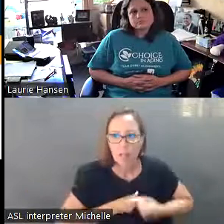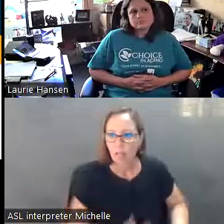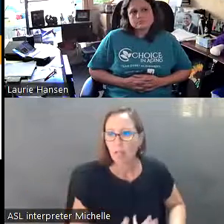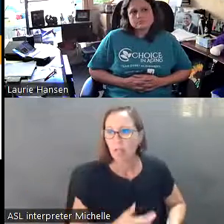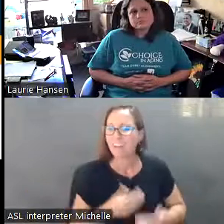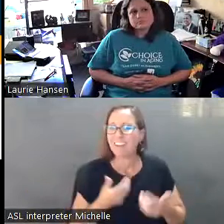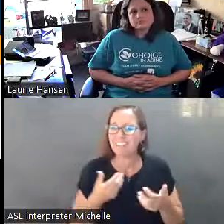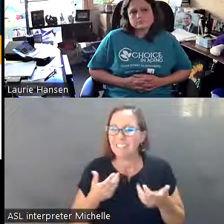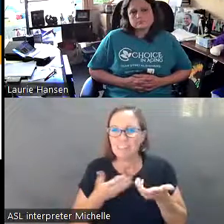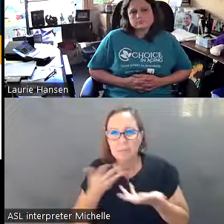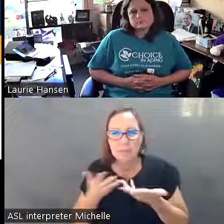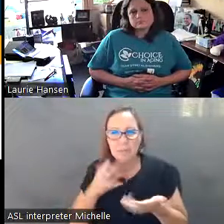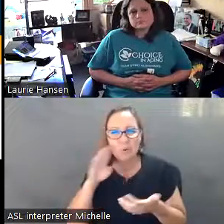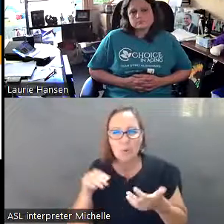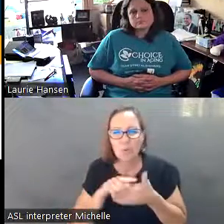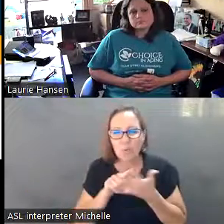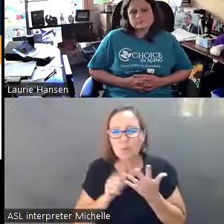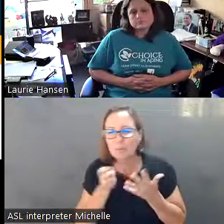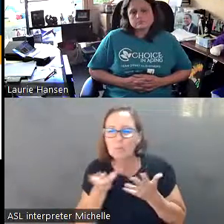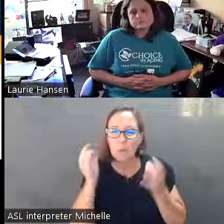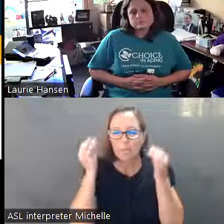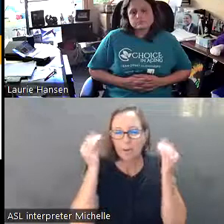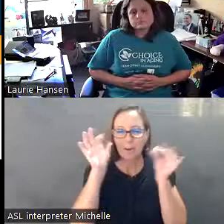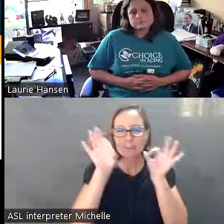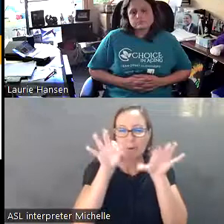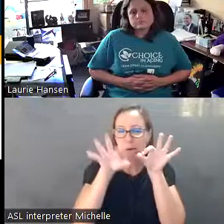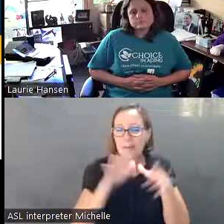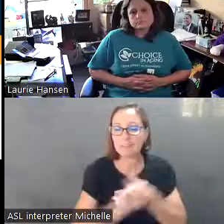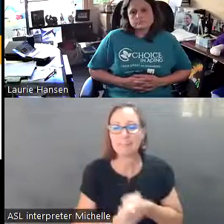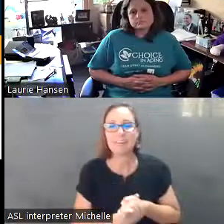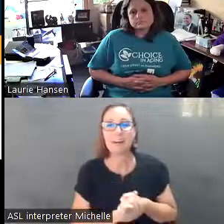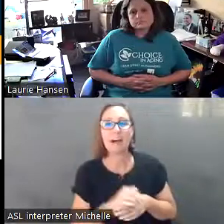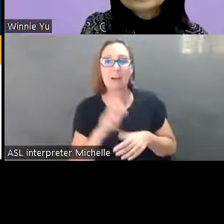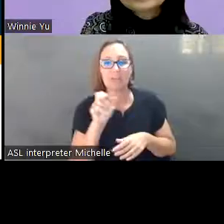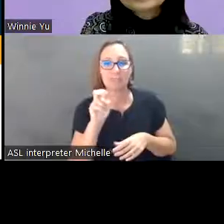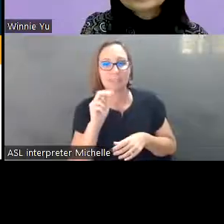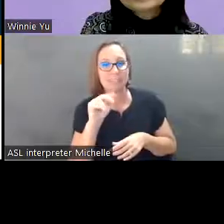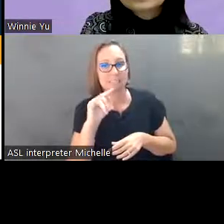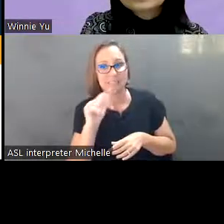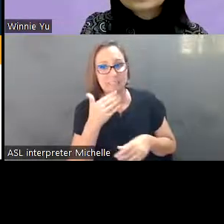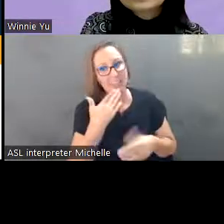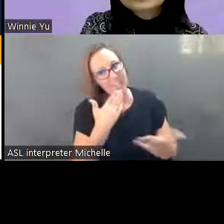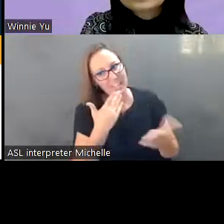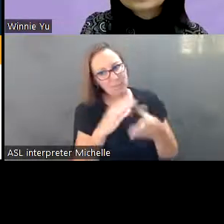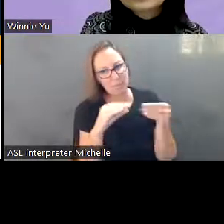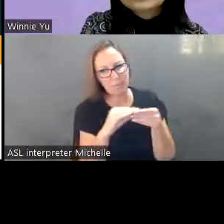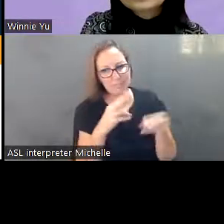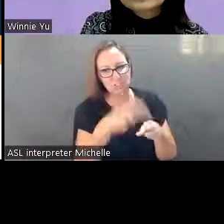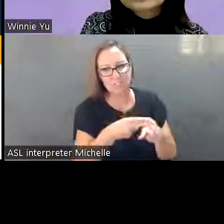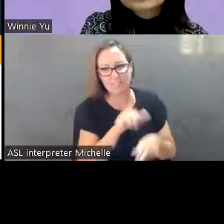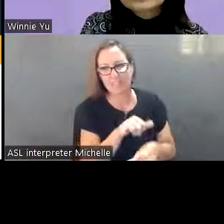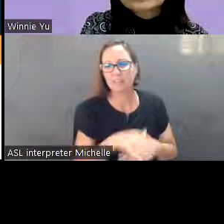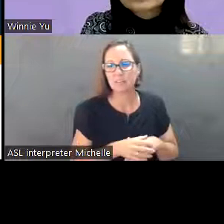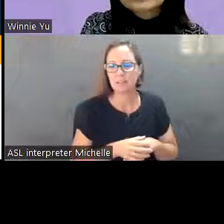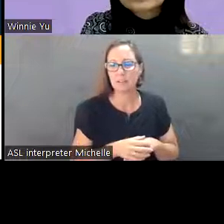yeah, so those are just a few thoughts I had. Yeah, and thank you for mentioning that. And one thing I want